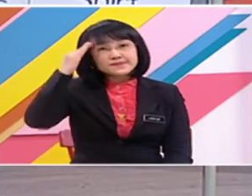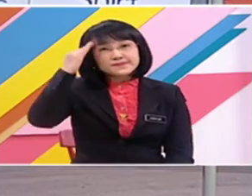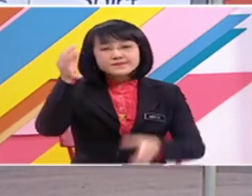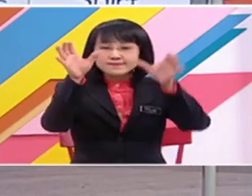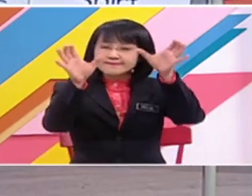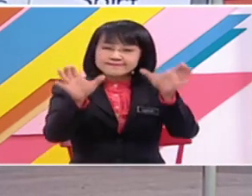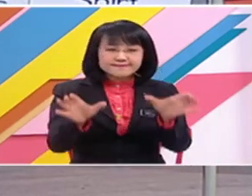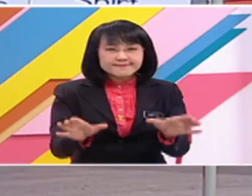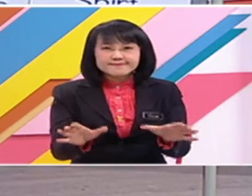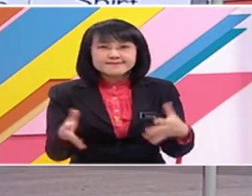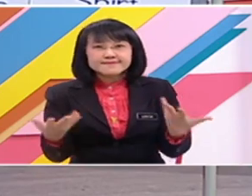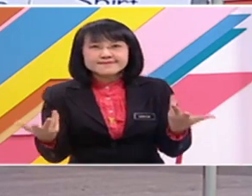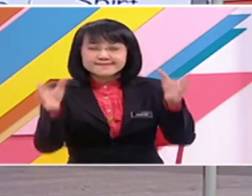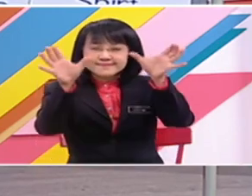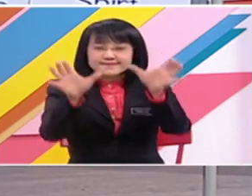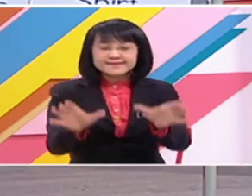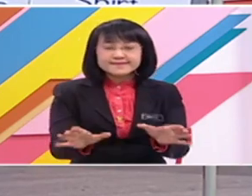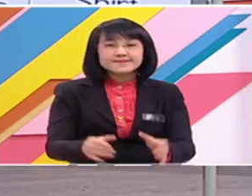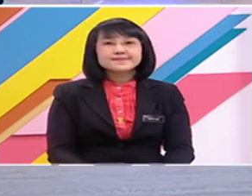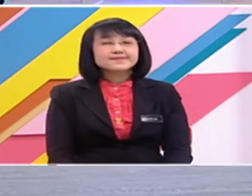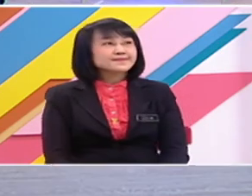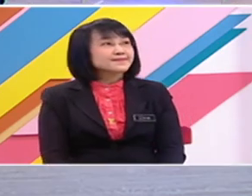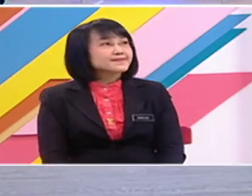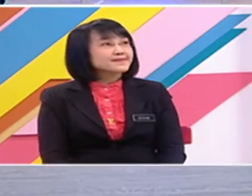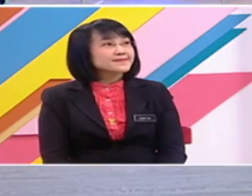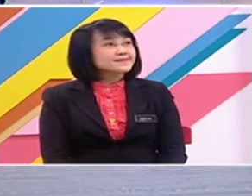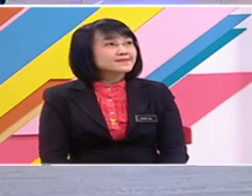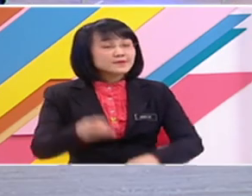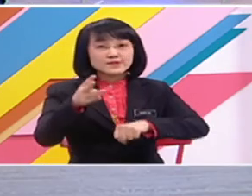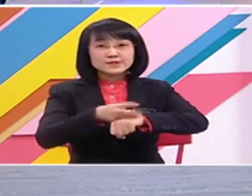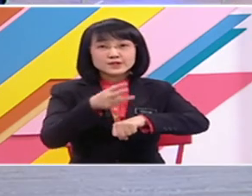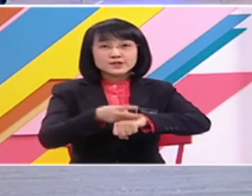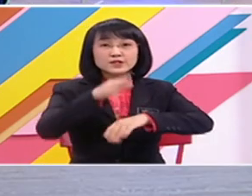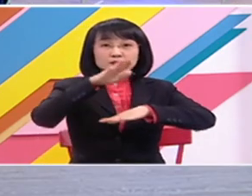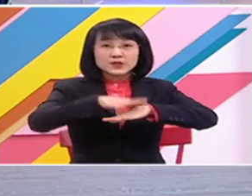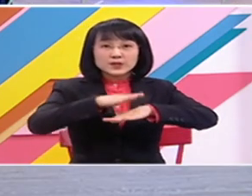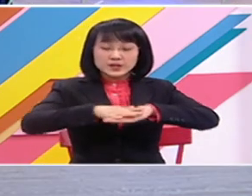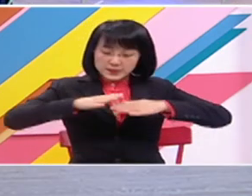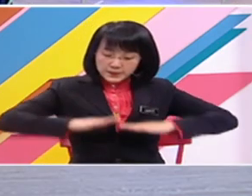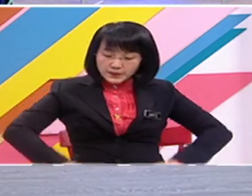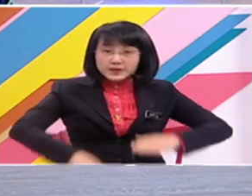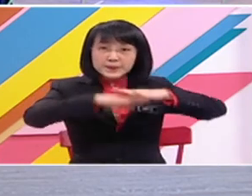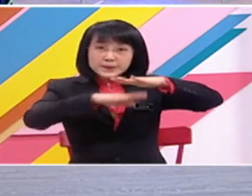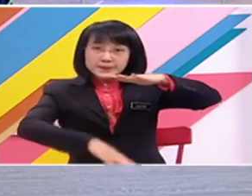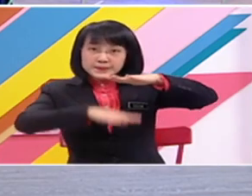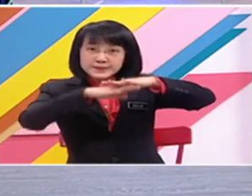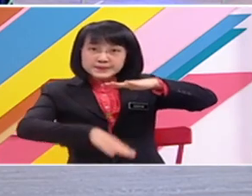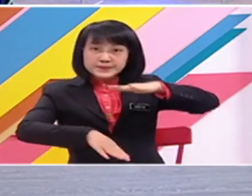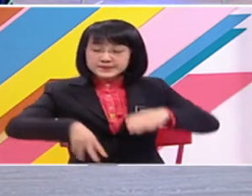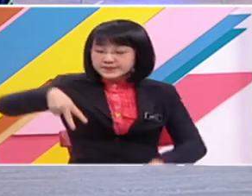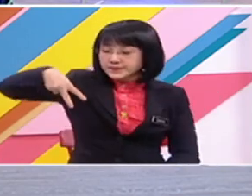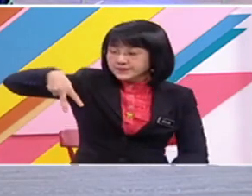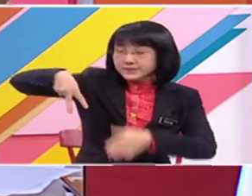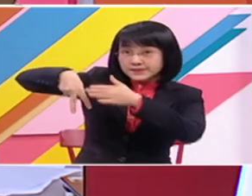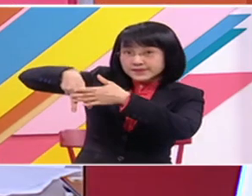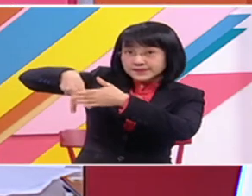trousers? What is actually a trousers? A trousers is something we wear on the bottom part of our body. And